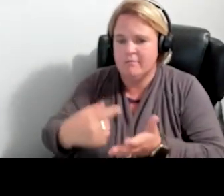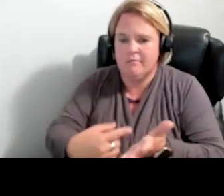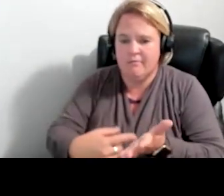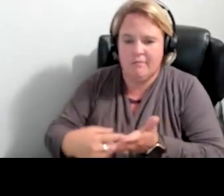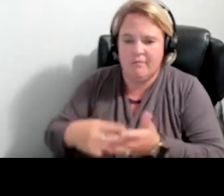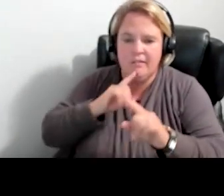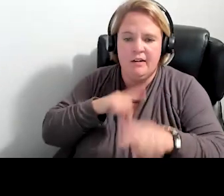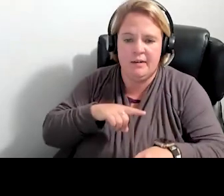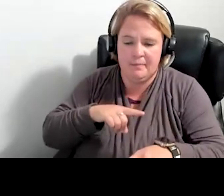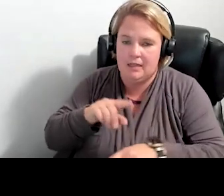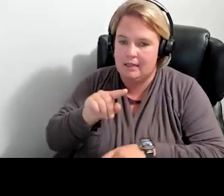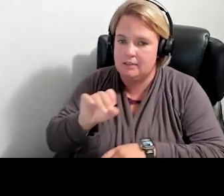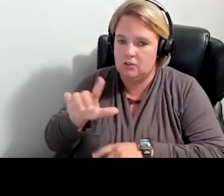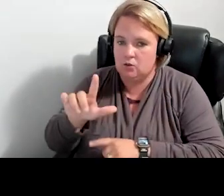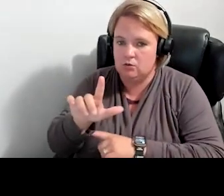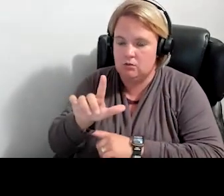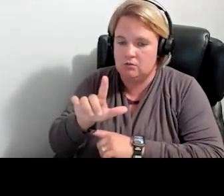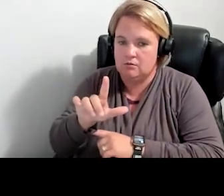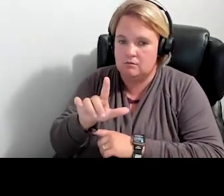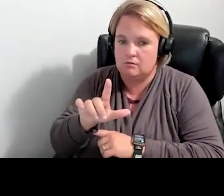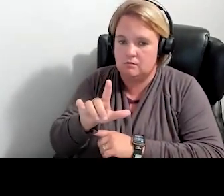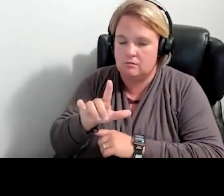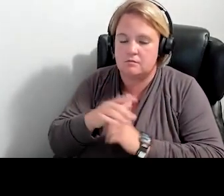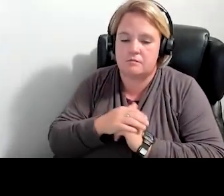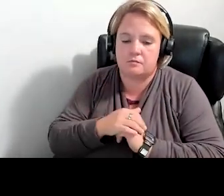reply tool, you can